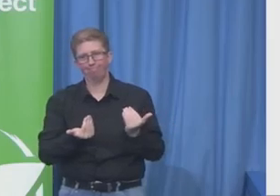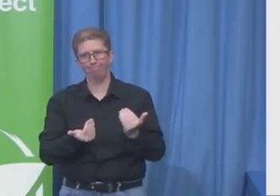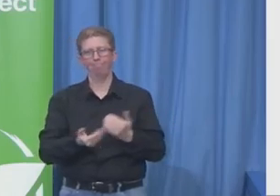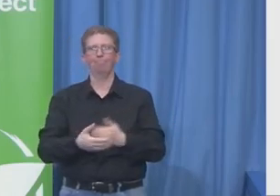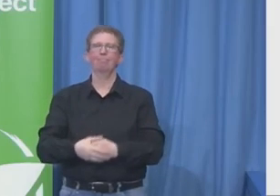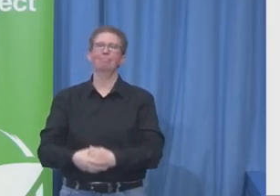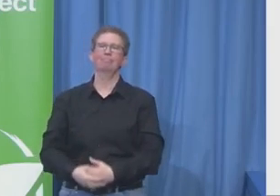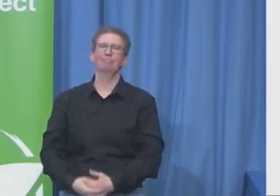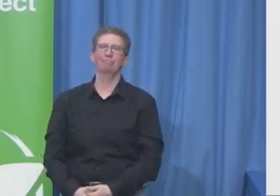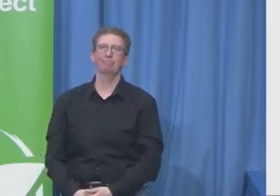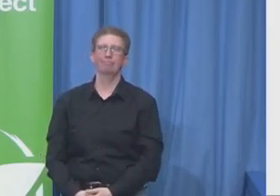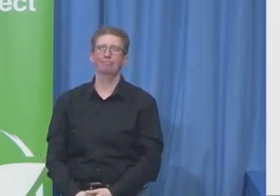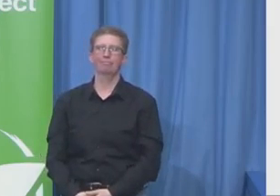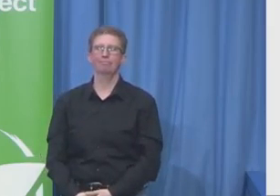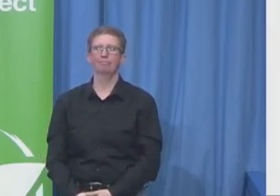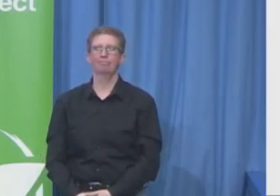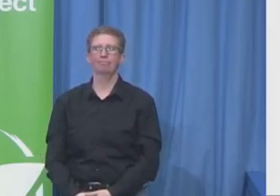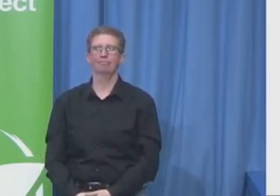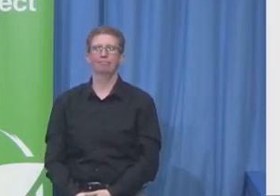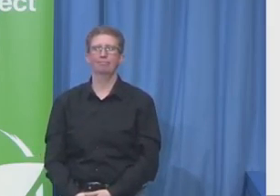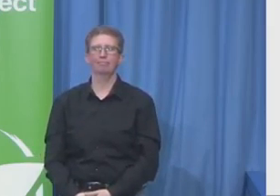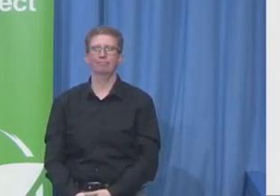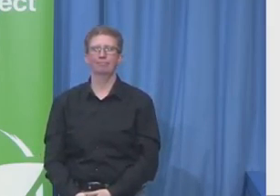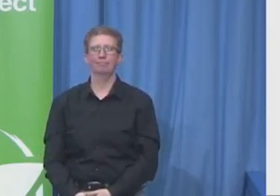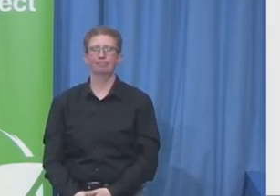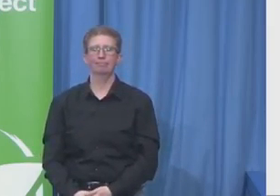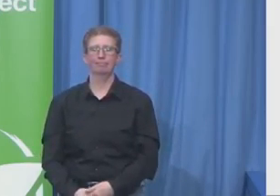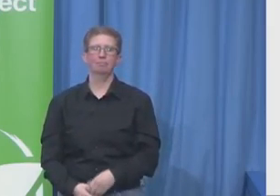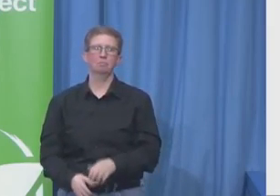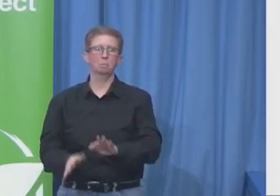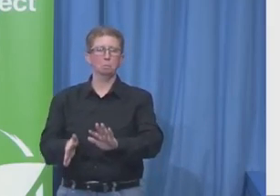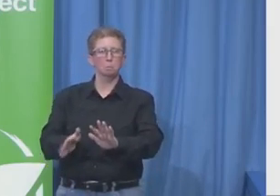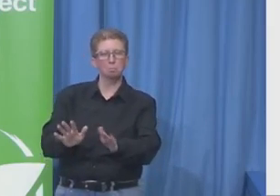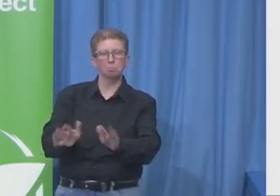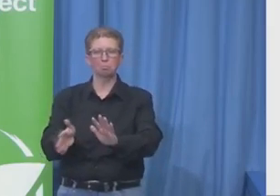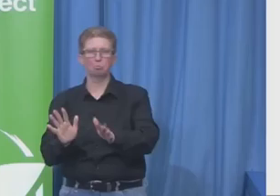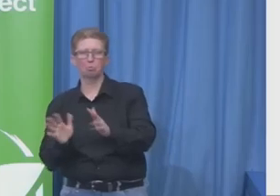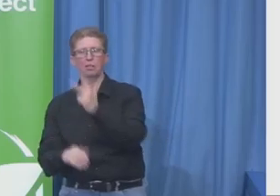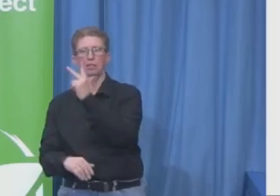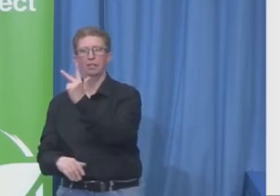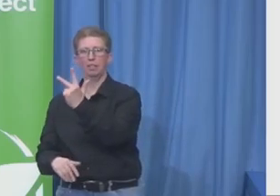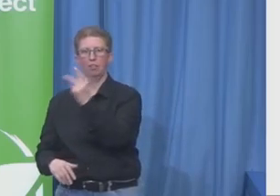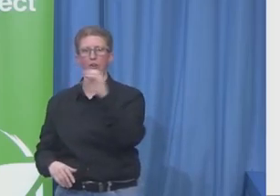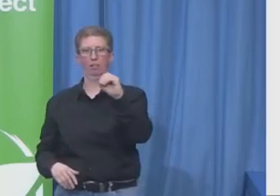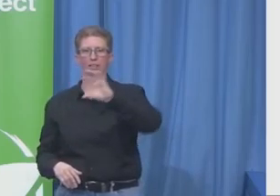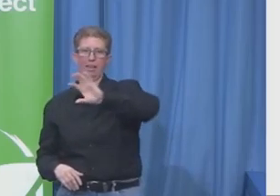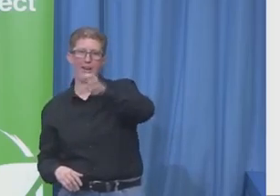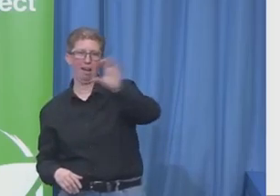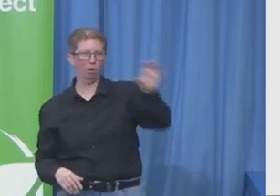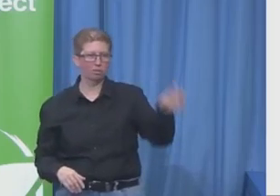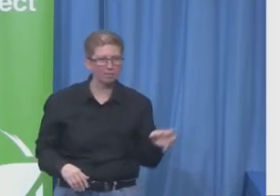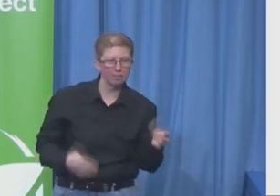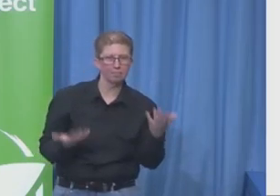countries across Africa, Asia, Middle East, Latin America, and the